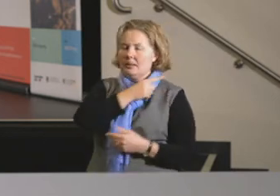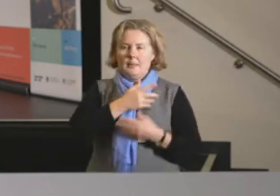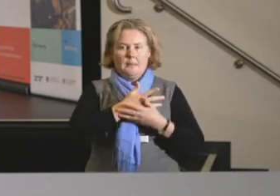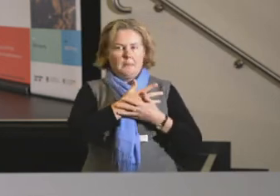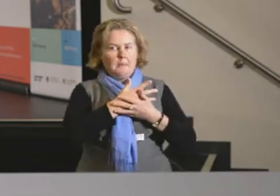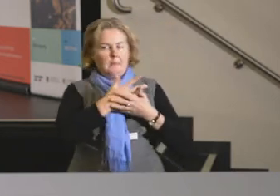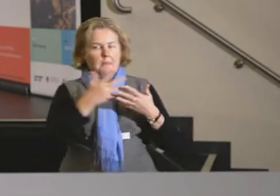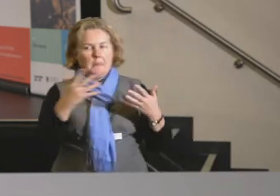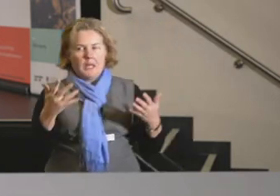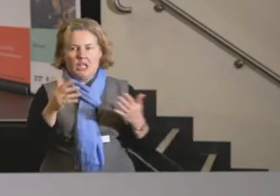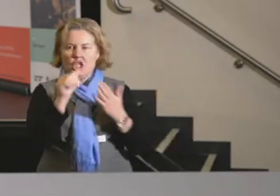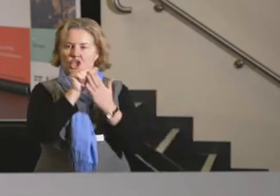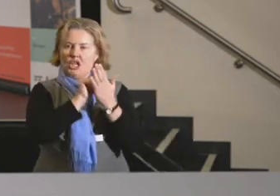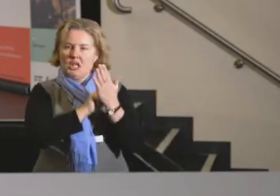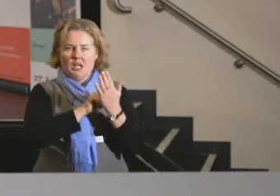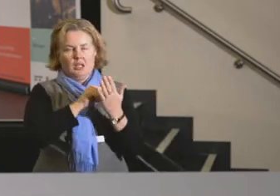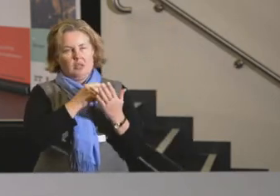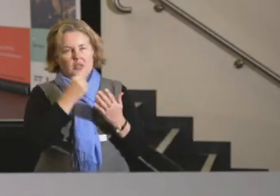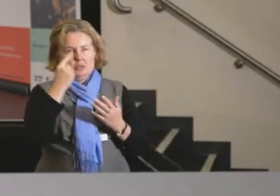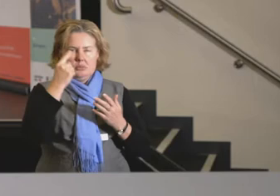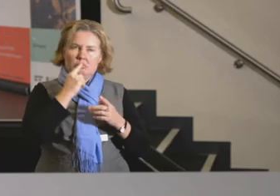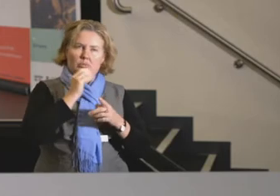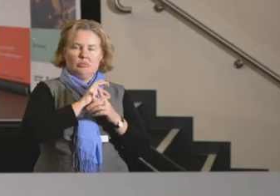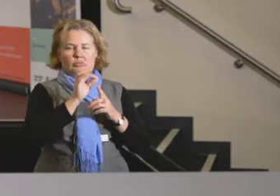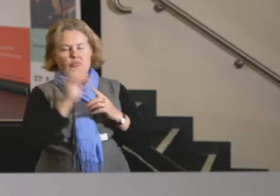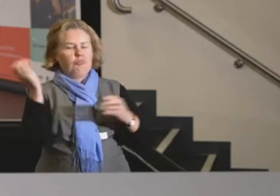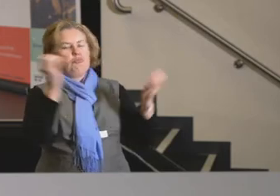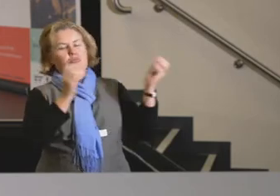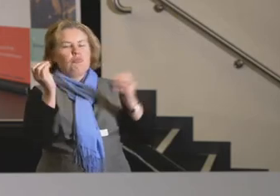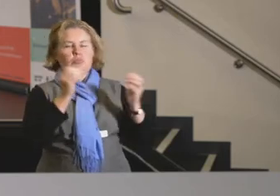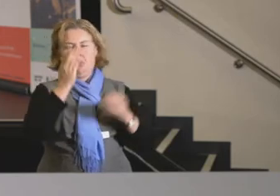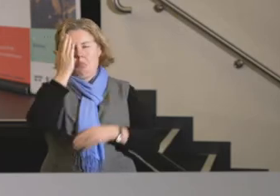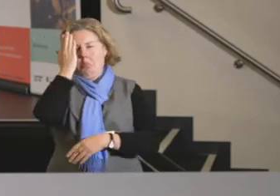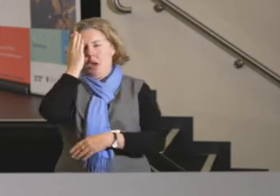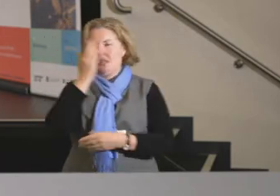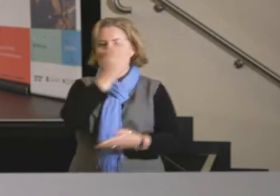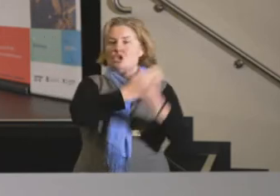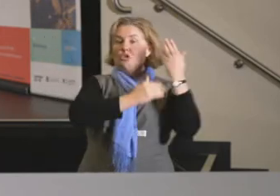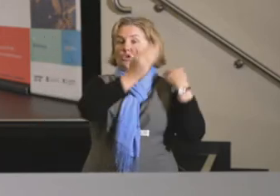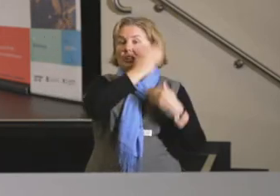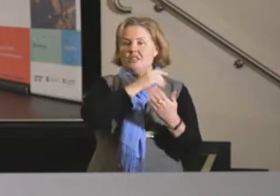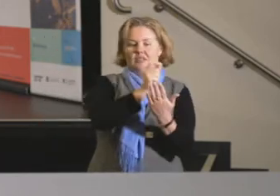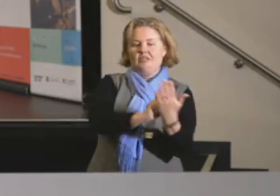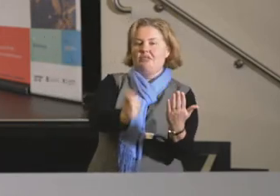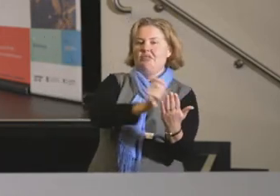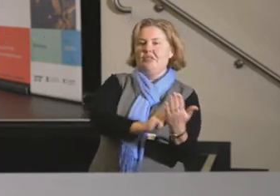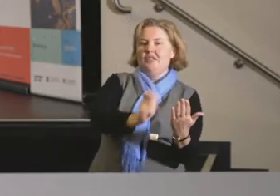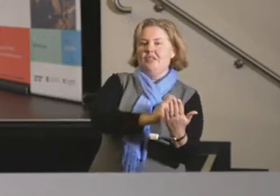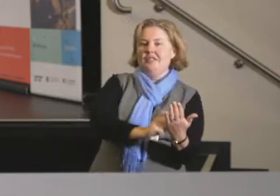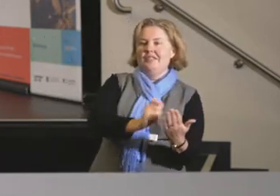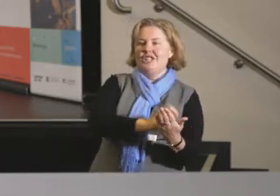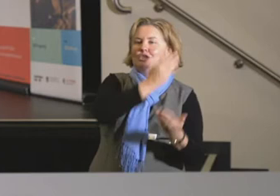instrumentalized sort of highly colored and biased versions of history to say who we